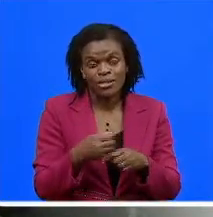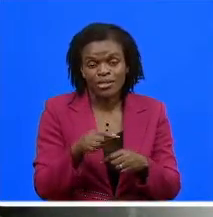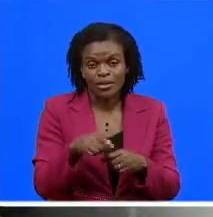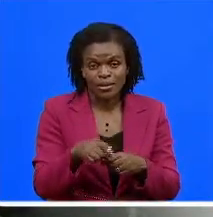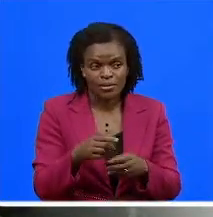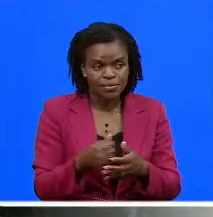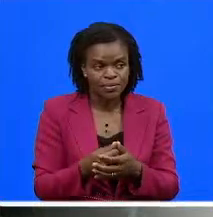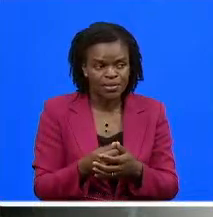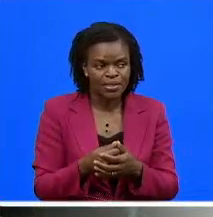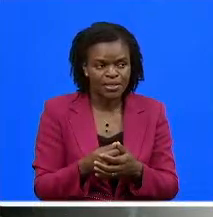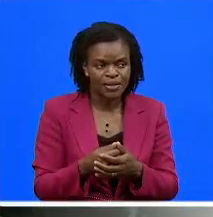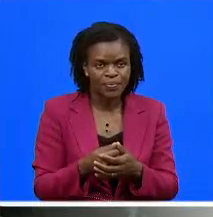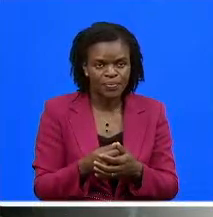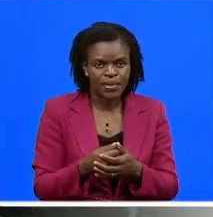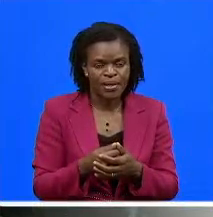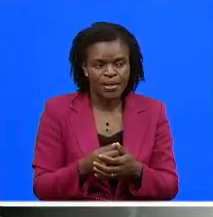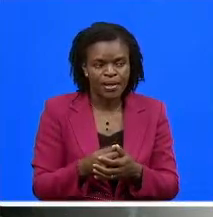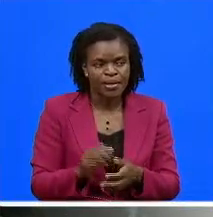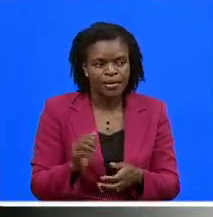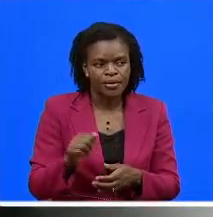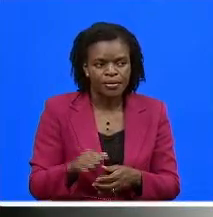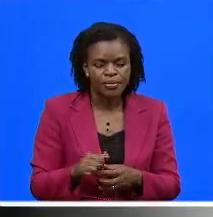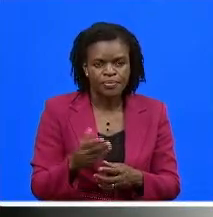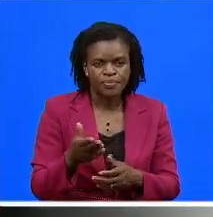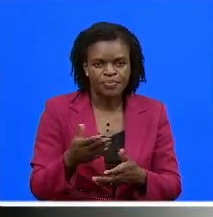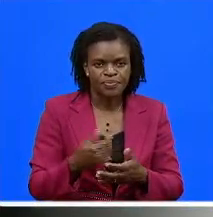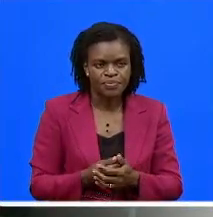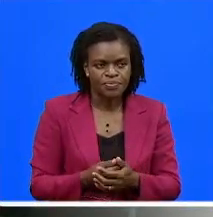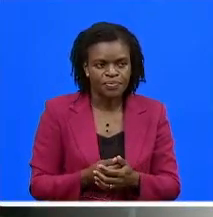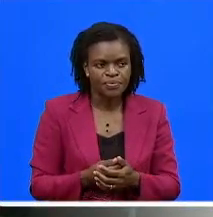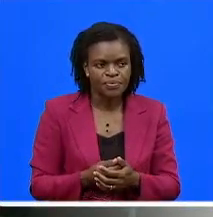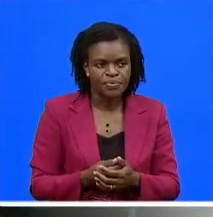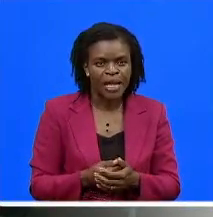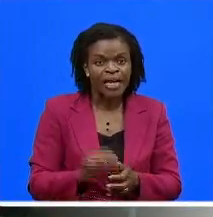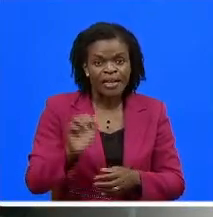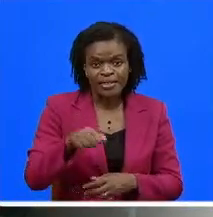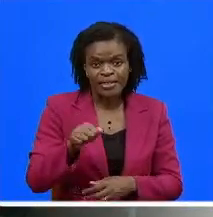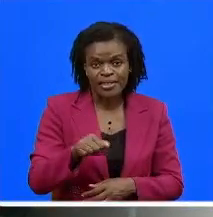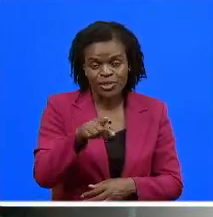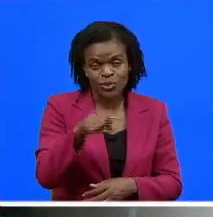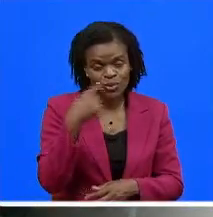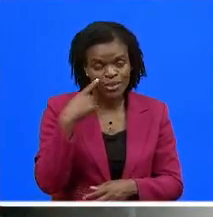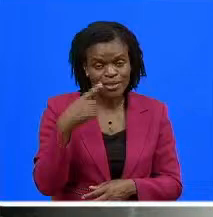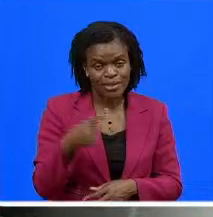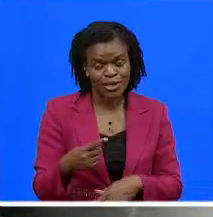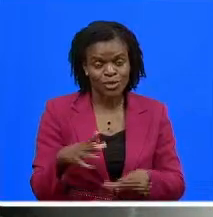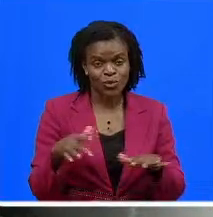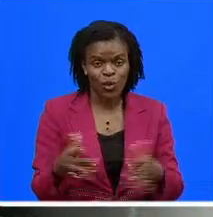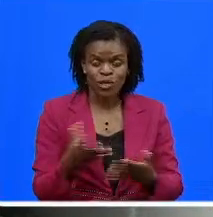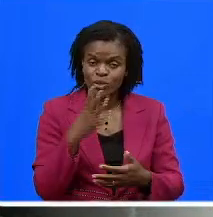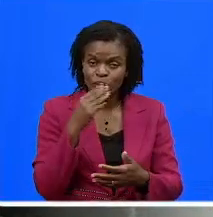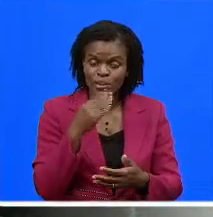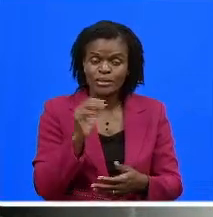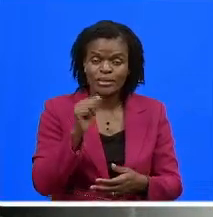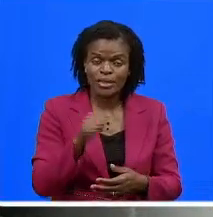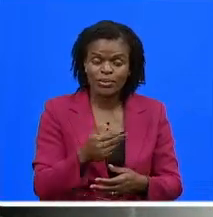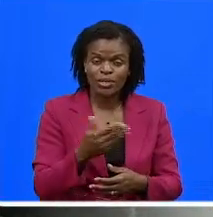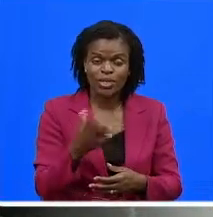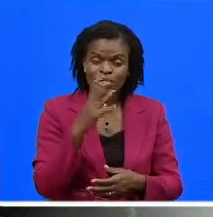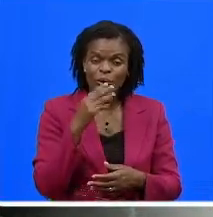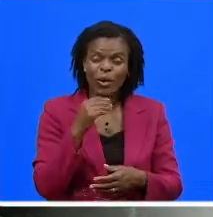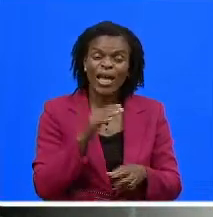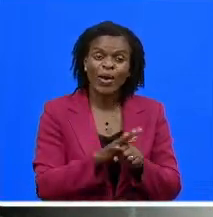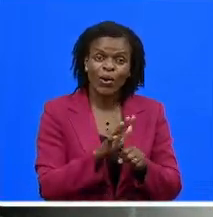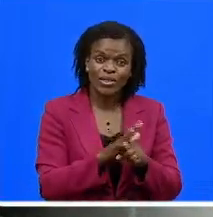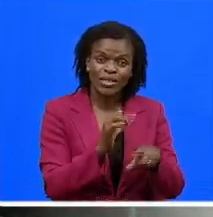about this. Okay, thank perfect. You so much I'm looking forward to it. All right, so yes, you see what I was talking about, that there's more to when we talk about development, when we